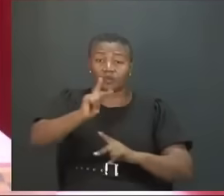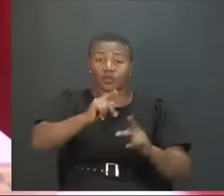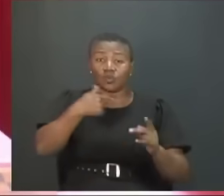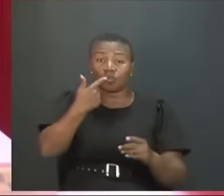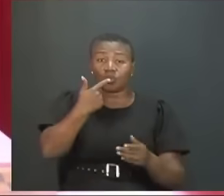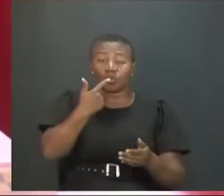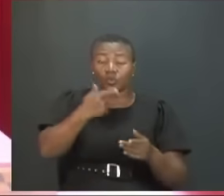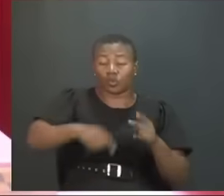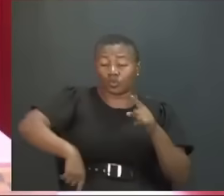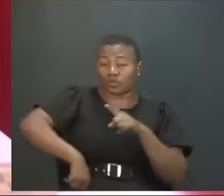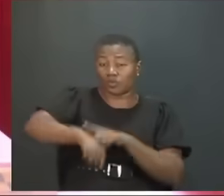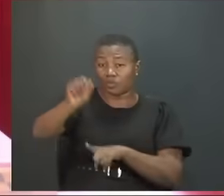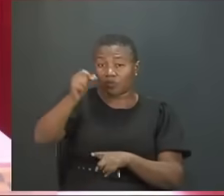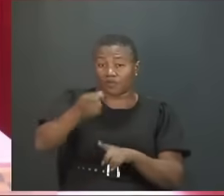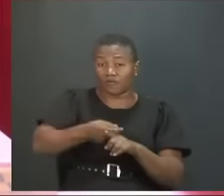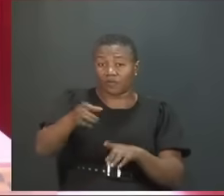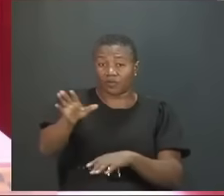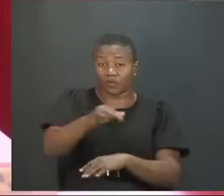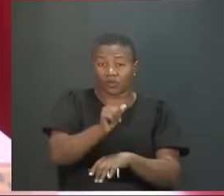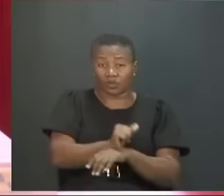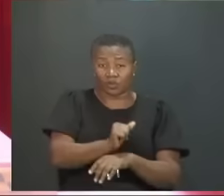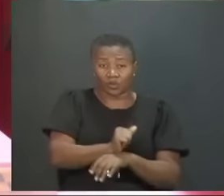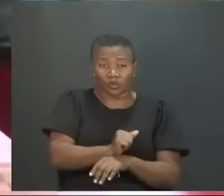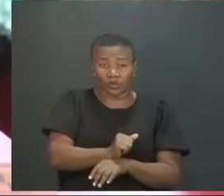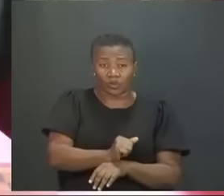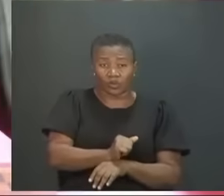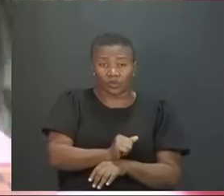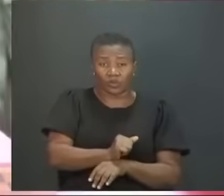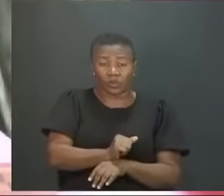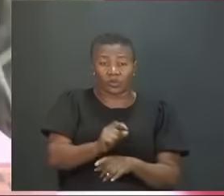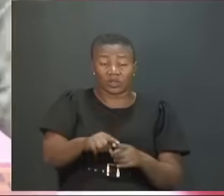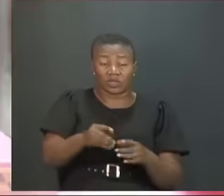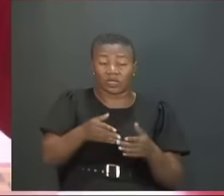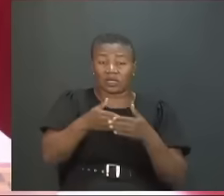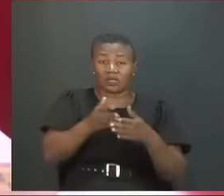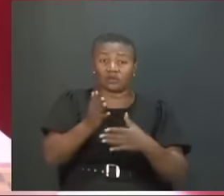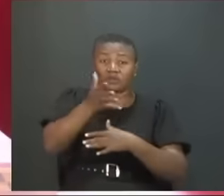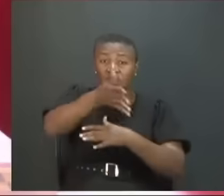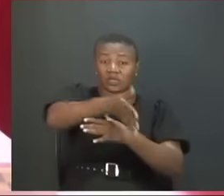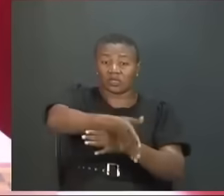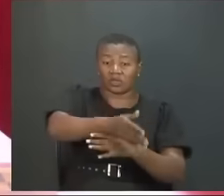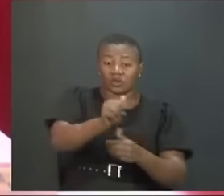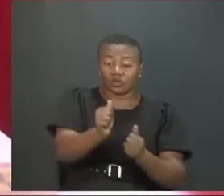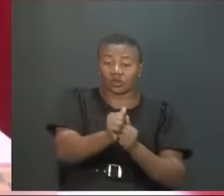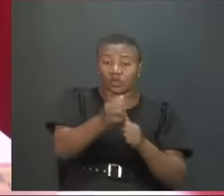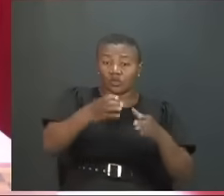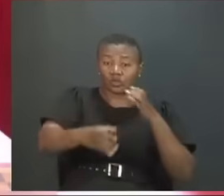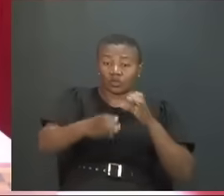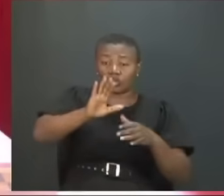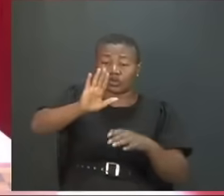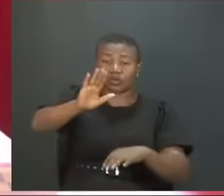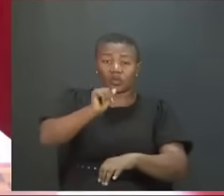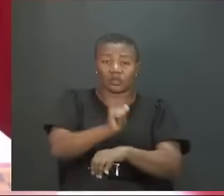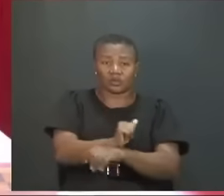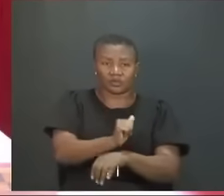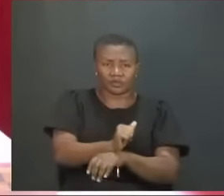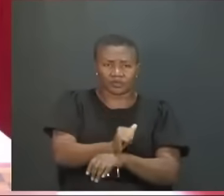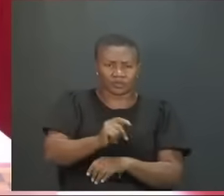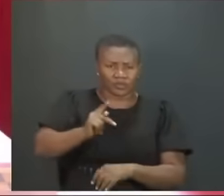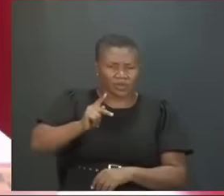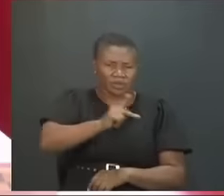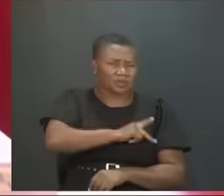dismissed, it will amount to interference in the work of the courts for this Parliament to also go into that